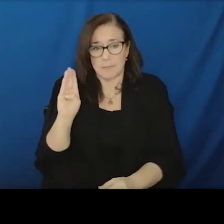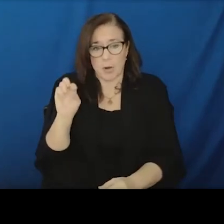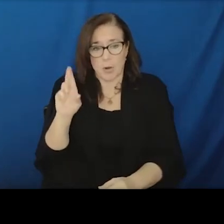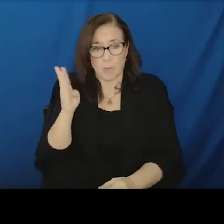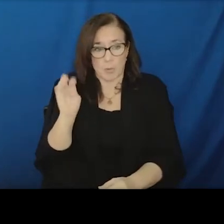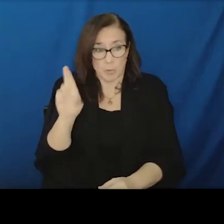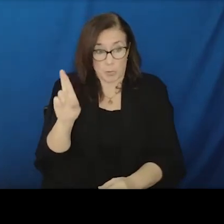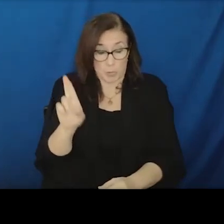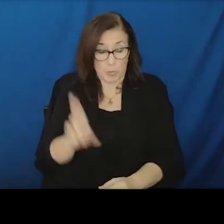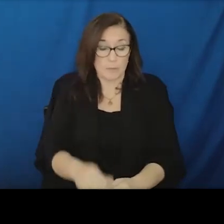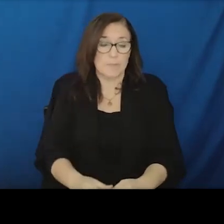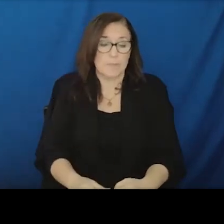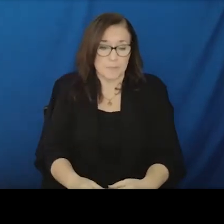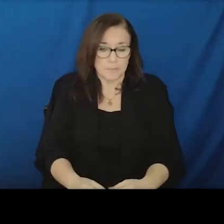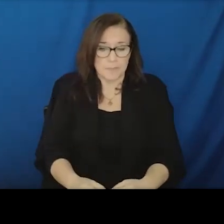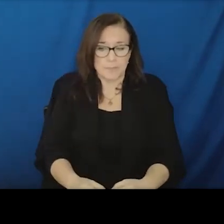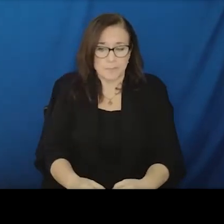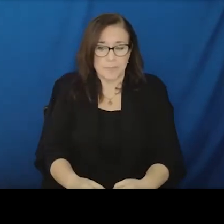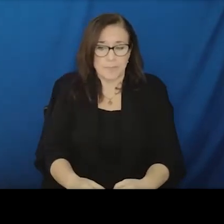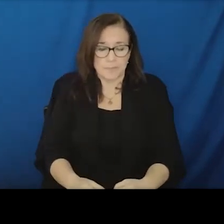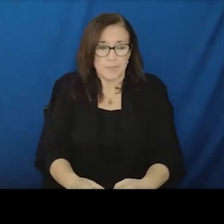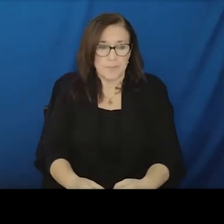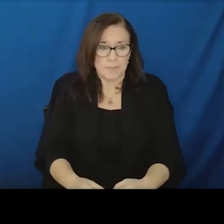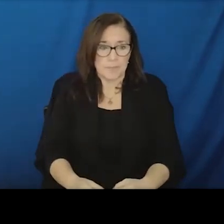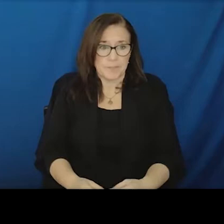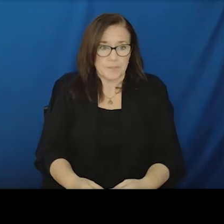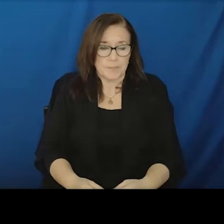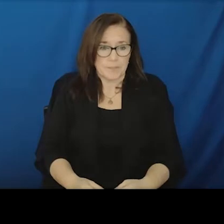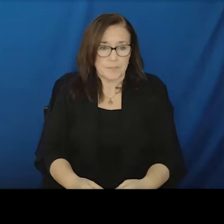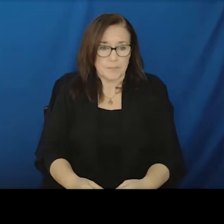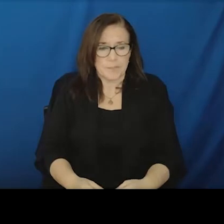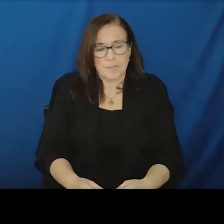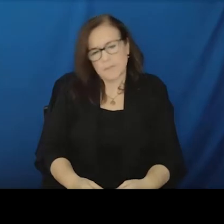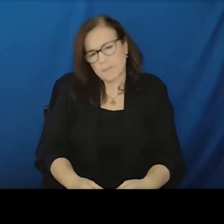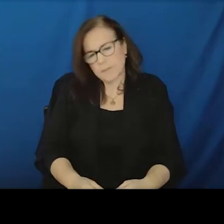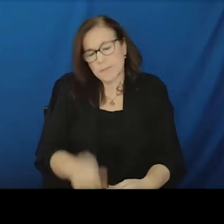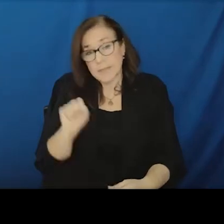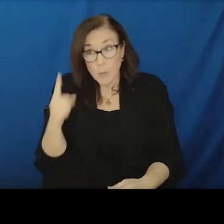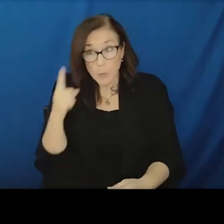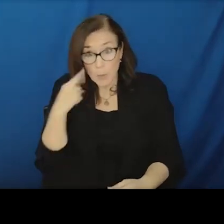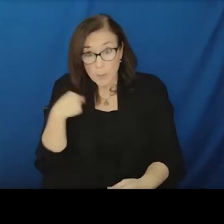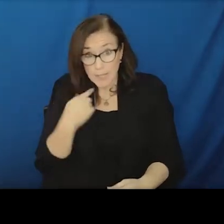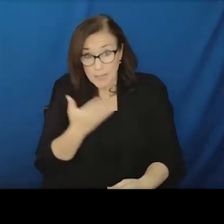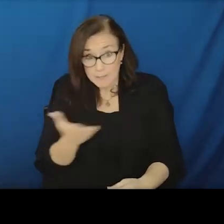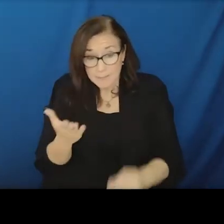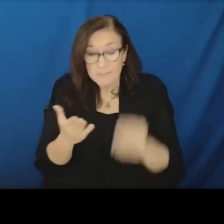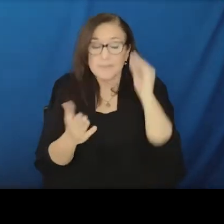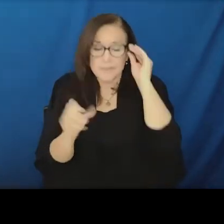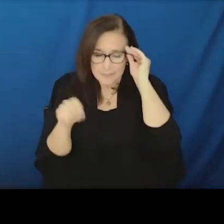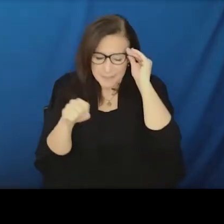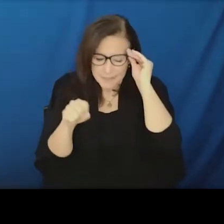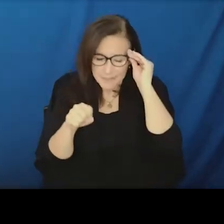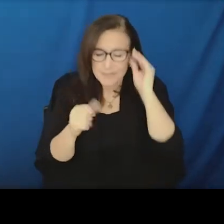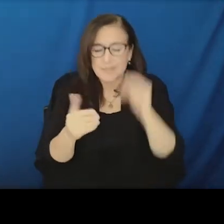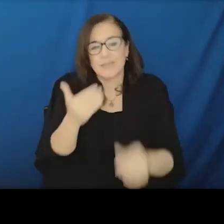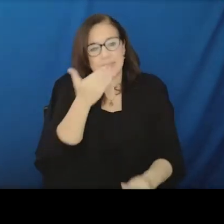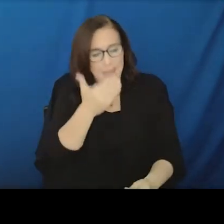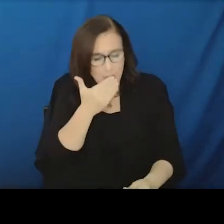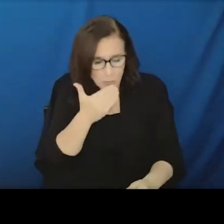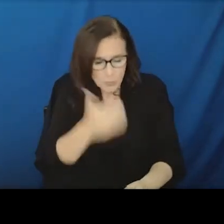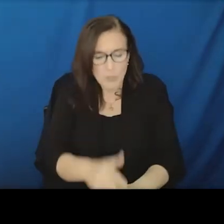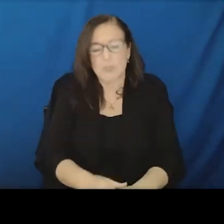Can you hear me there? Yes, go ahead. Okay, thank you very